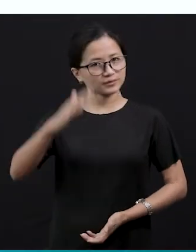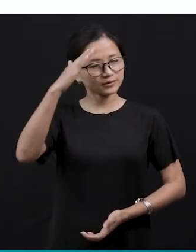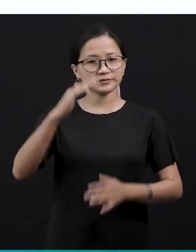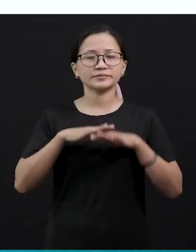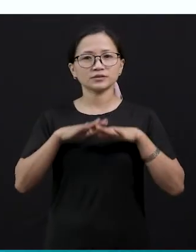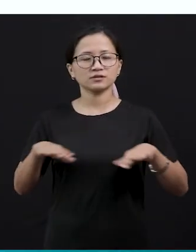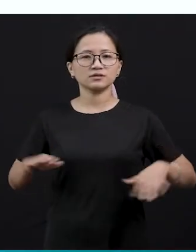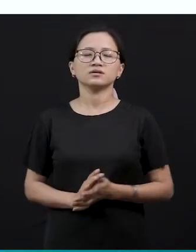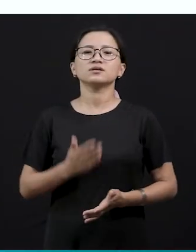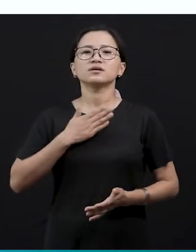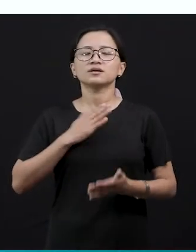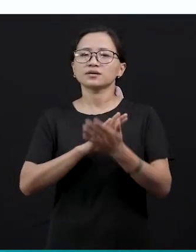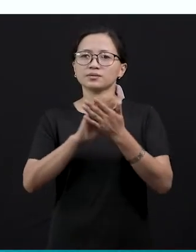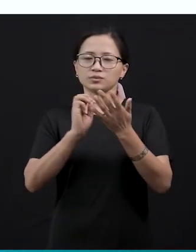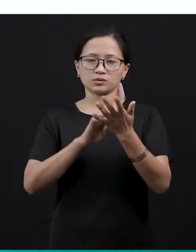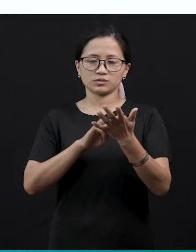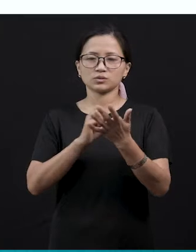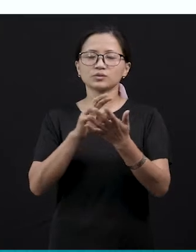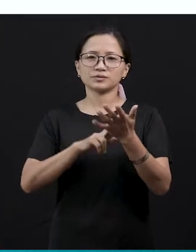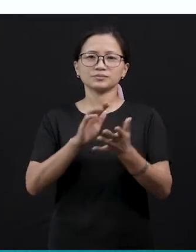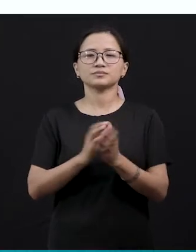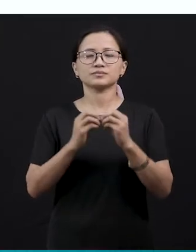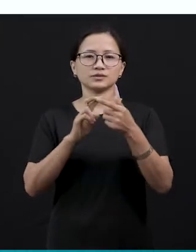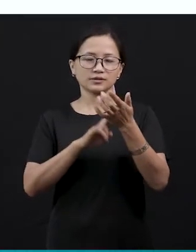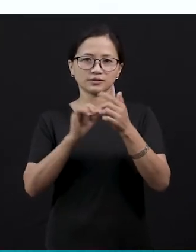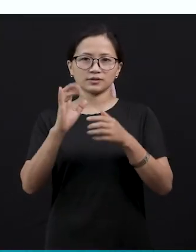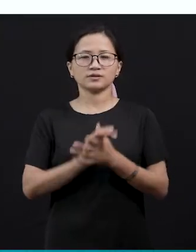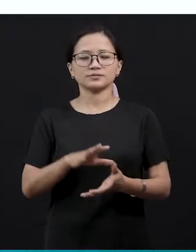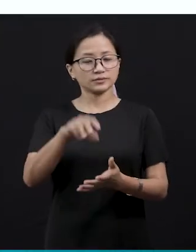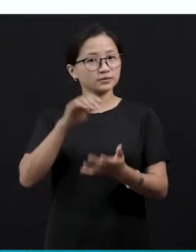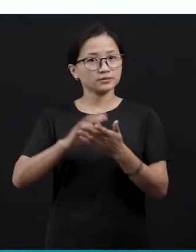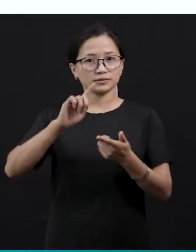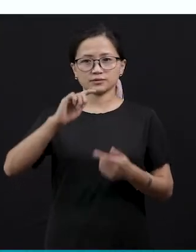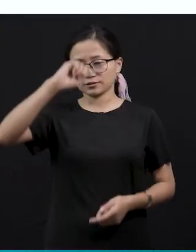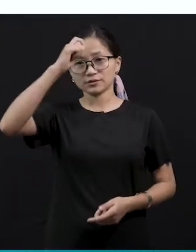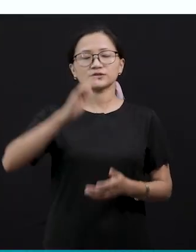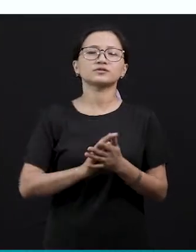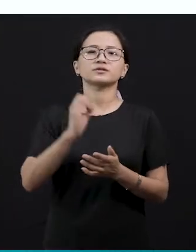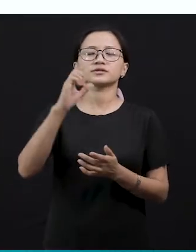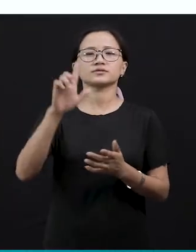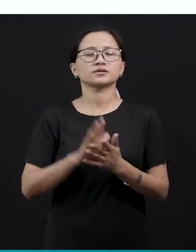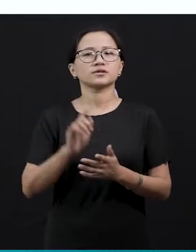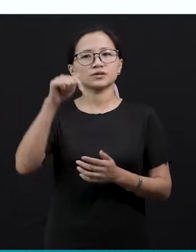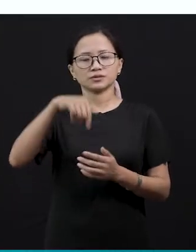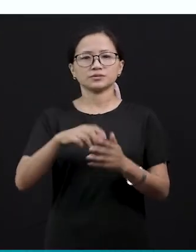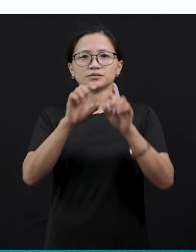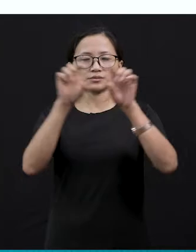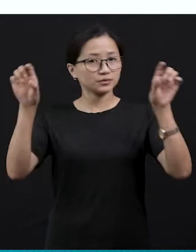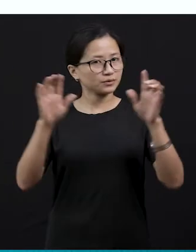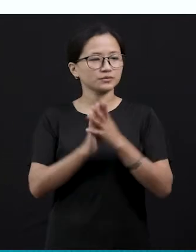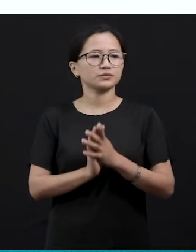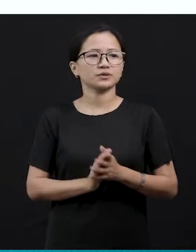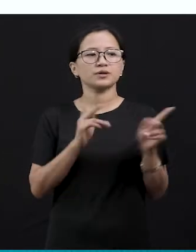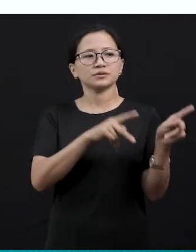Hello students, I am Hombini and I will be taking English for class 5. Today's topic will be chapter 4, that